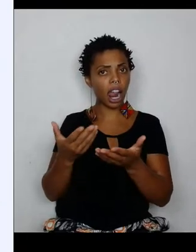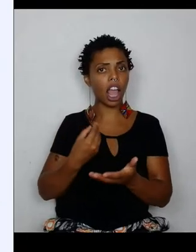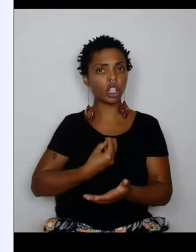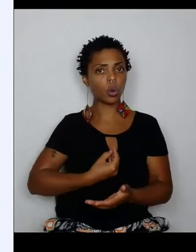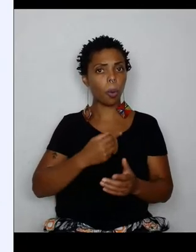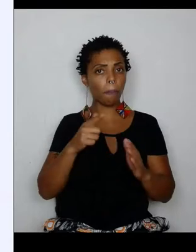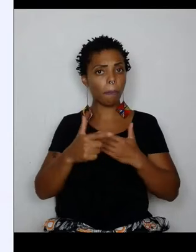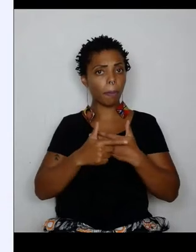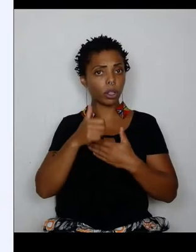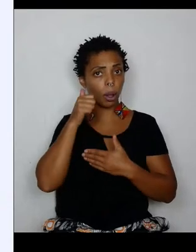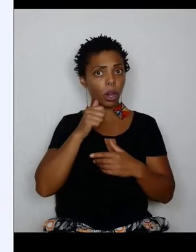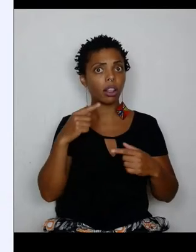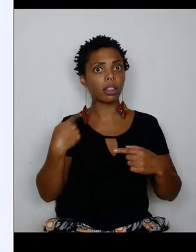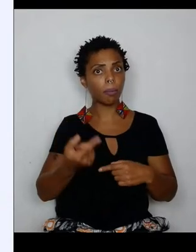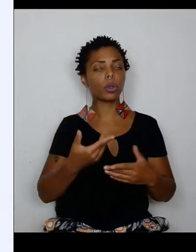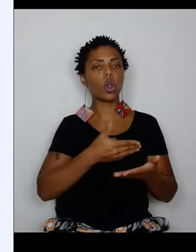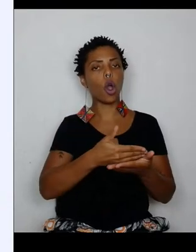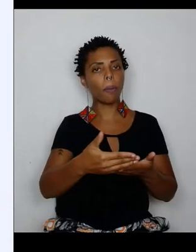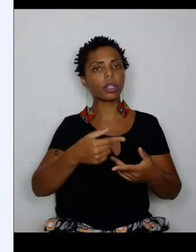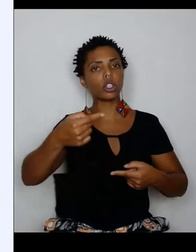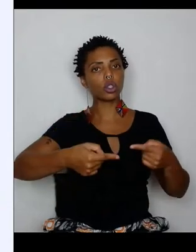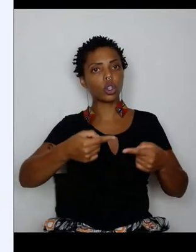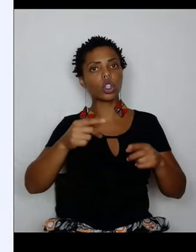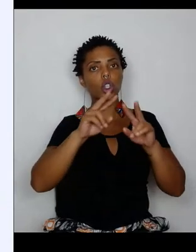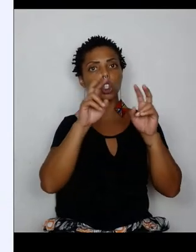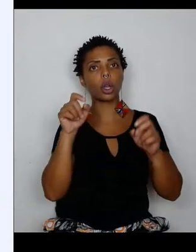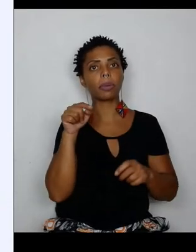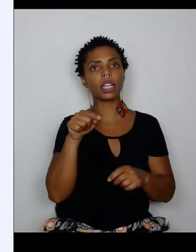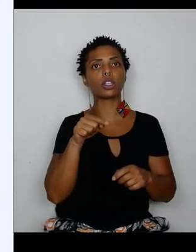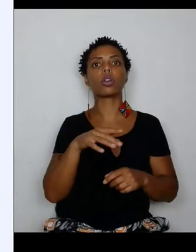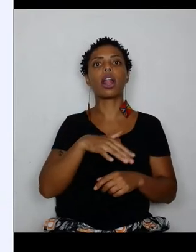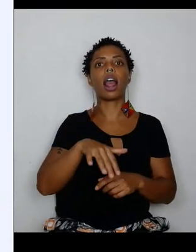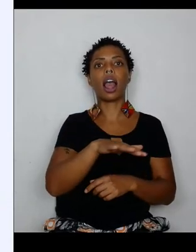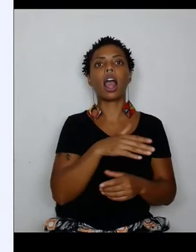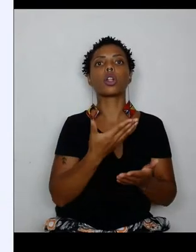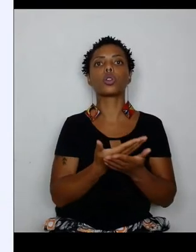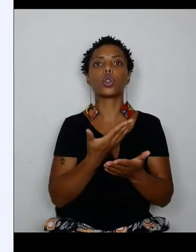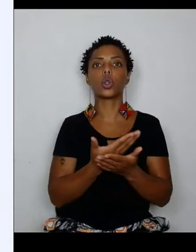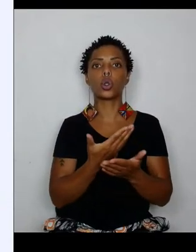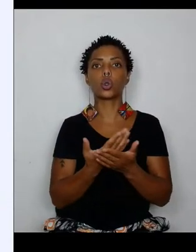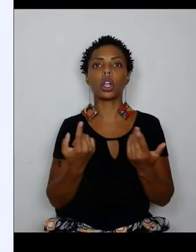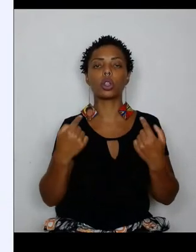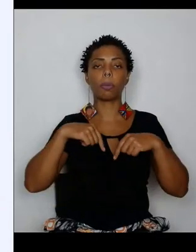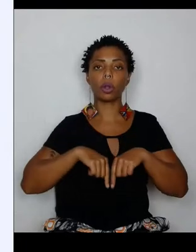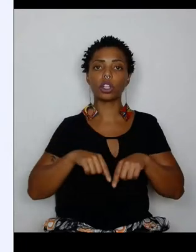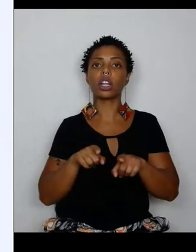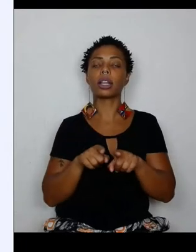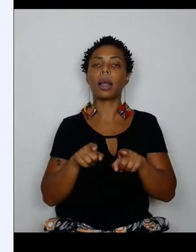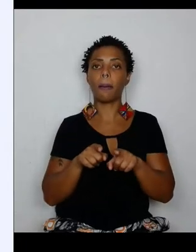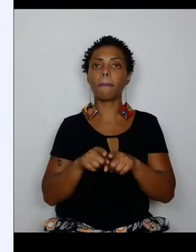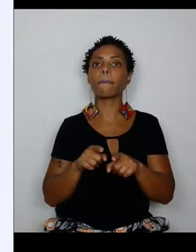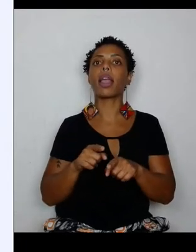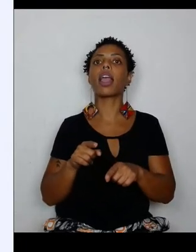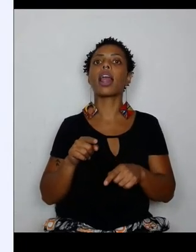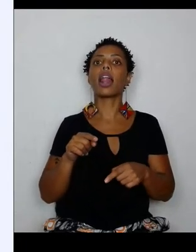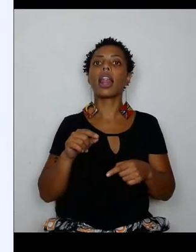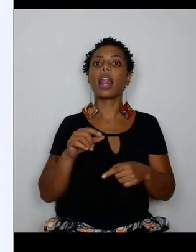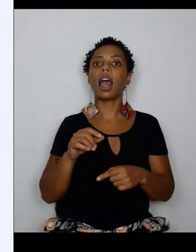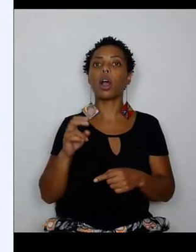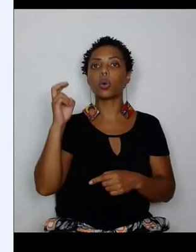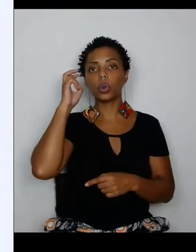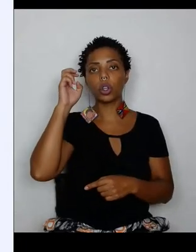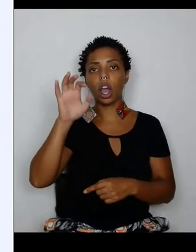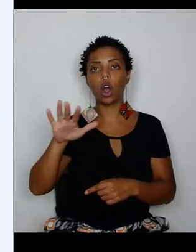century european anthropology and popular culture which looked backwards to lost origins as of course gauguin